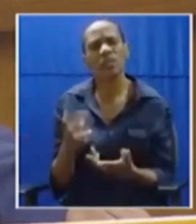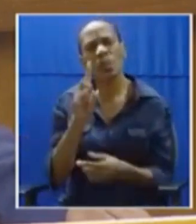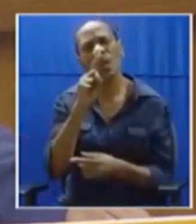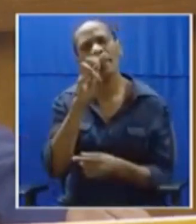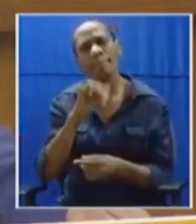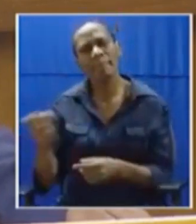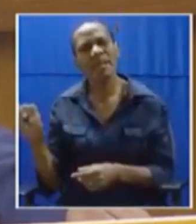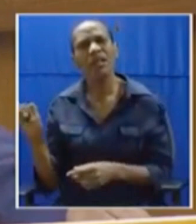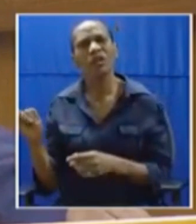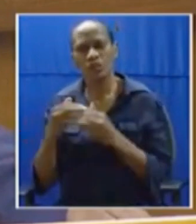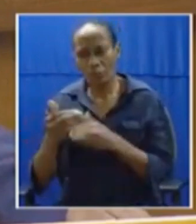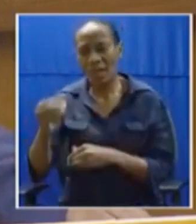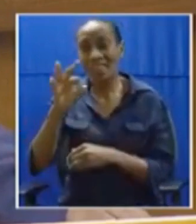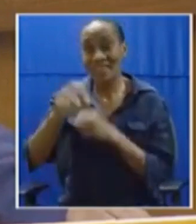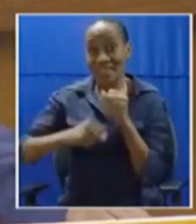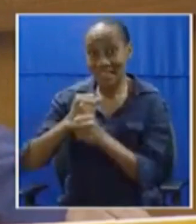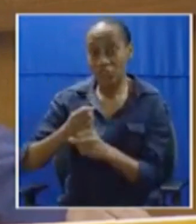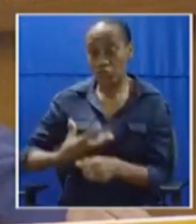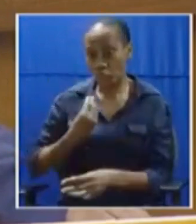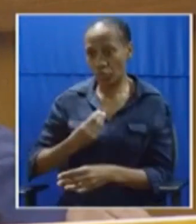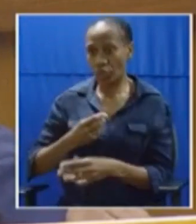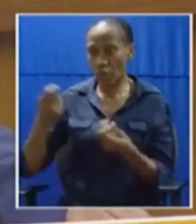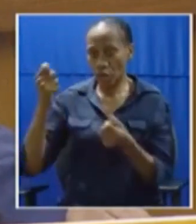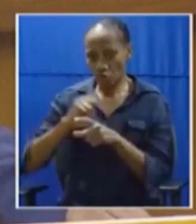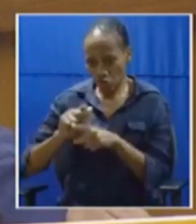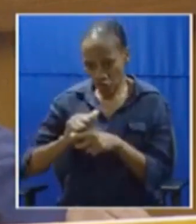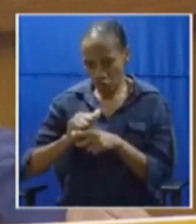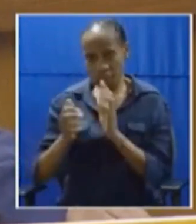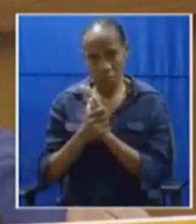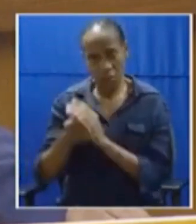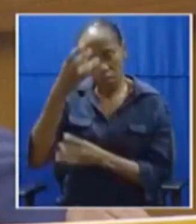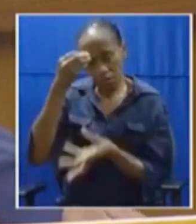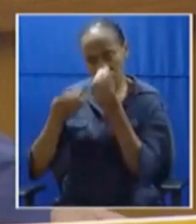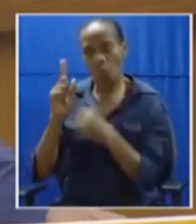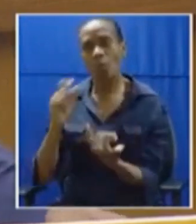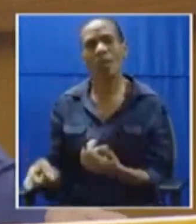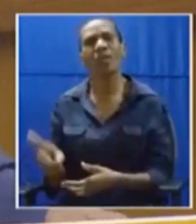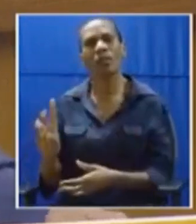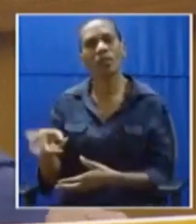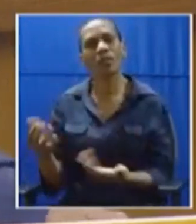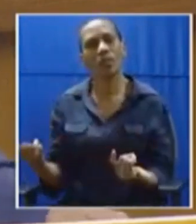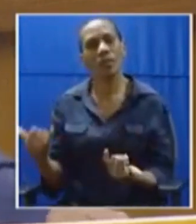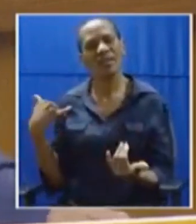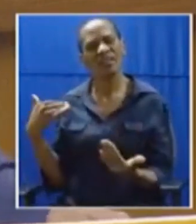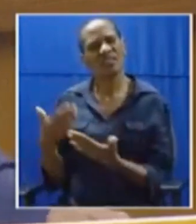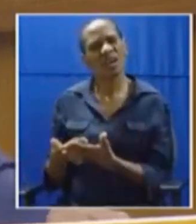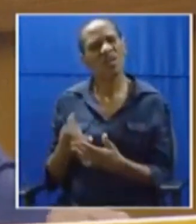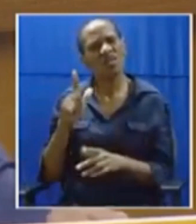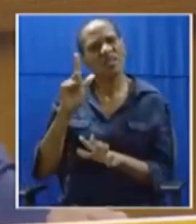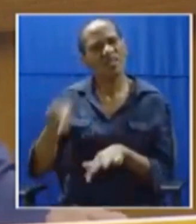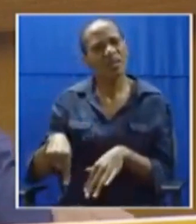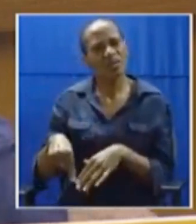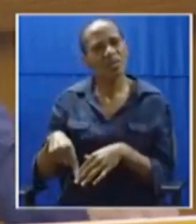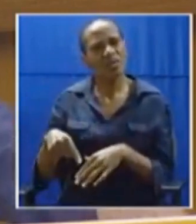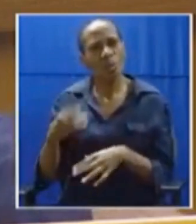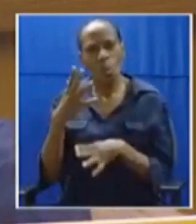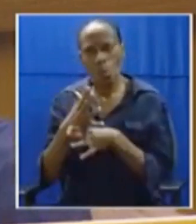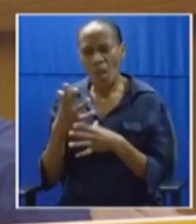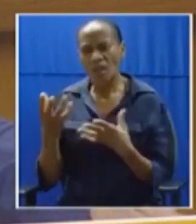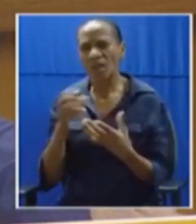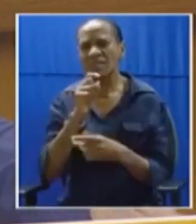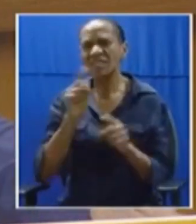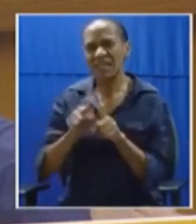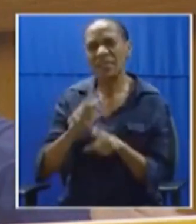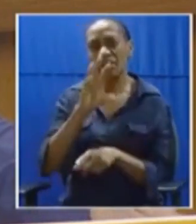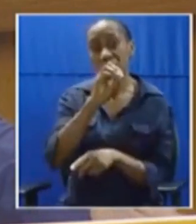over 3 years. Yet the YES initiative has less than 7,000 committed work experiences received, a mere